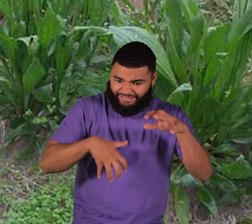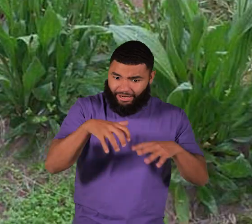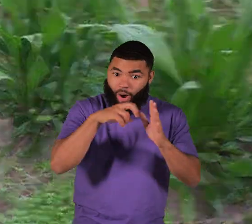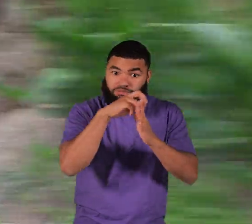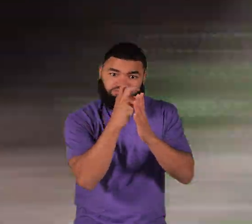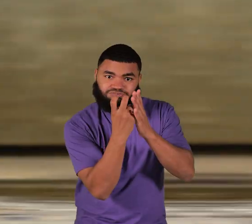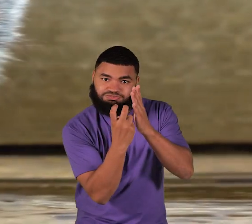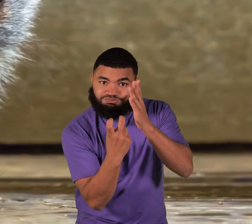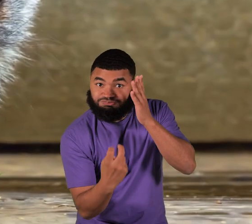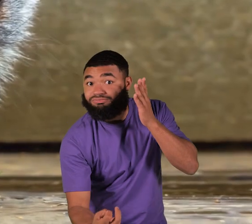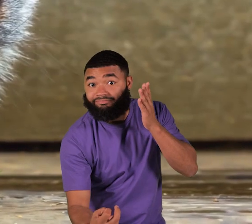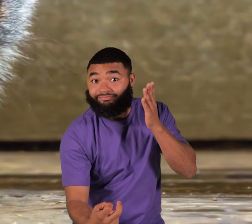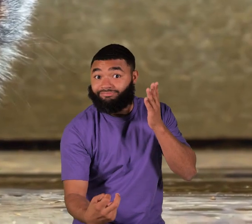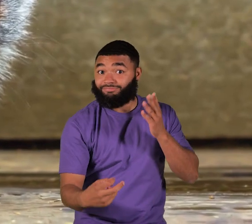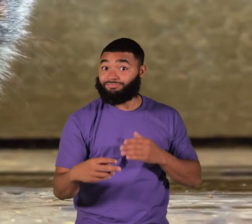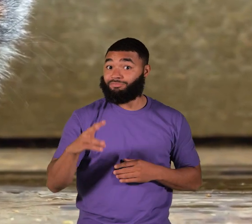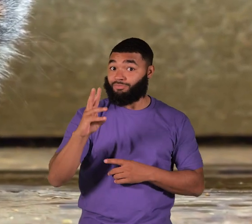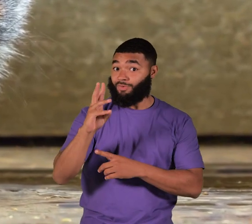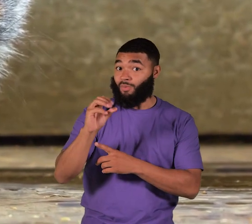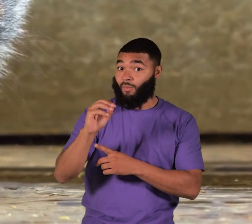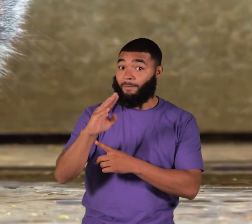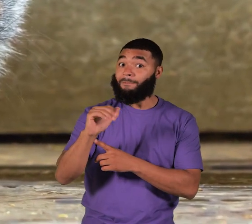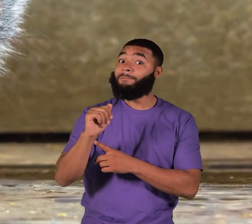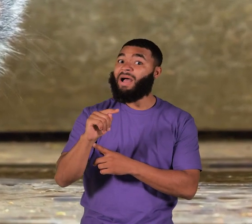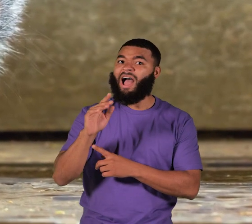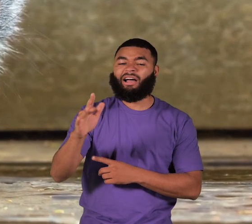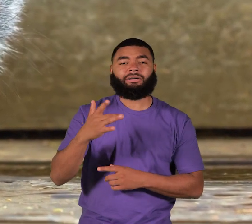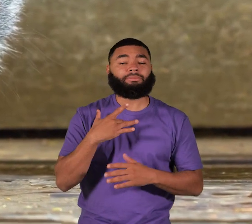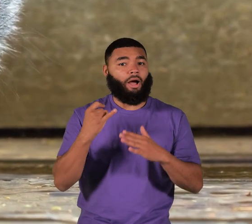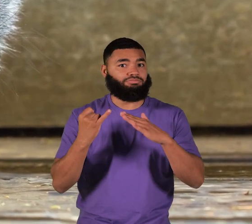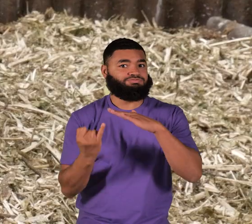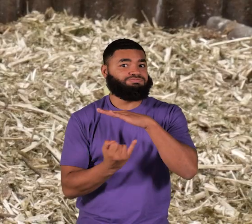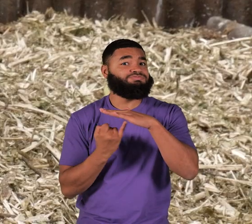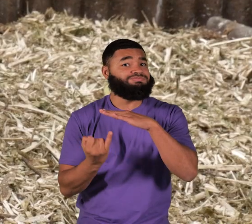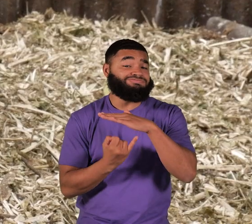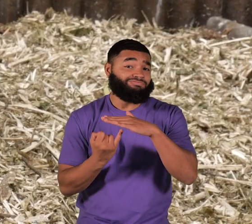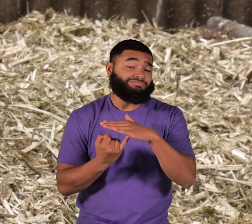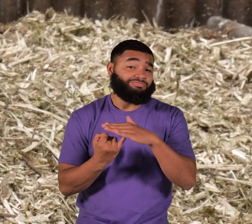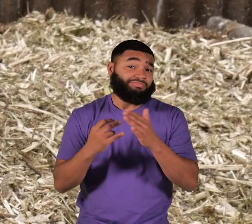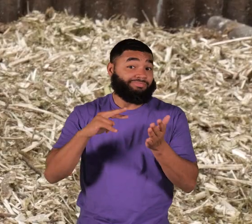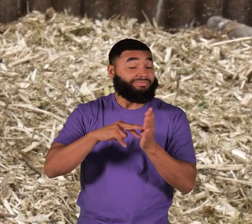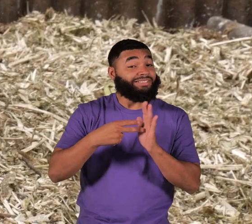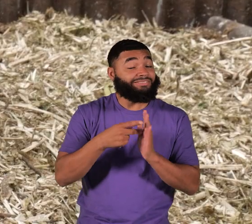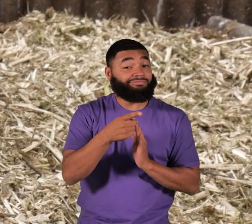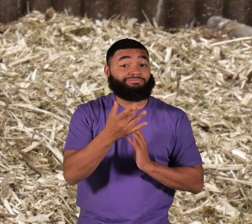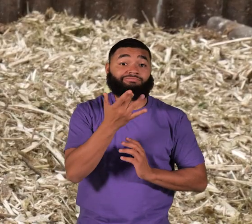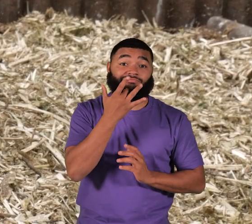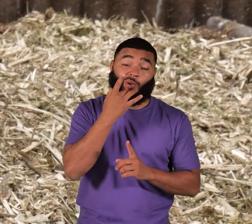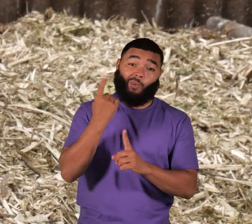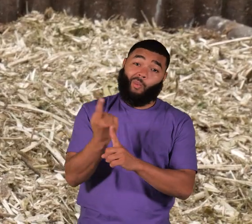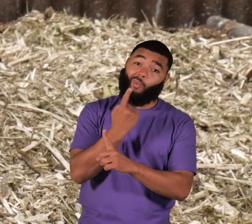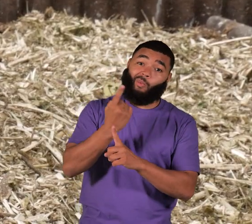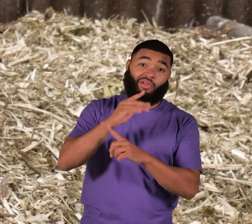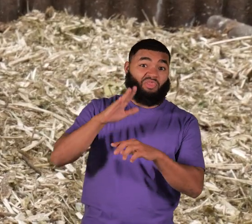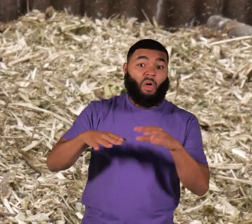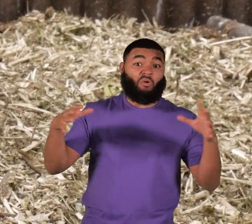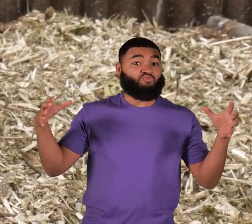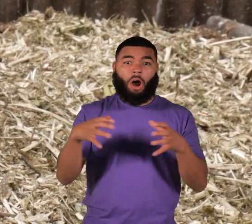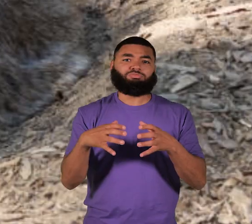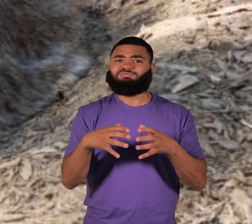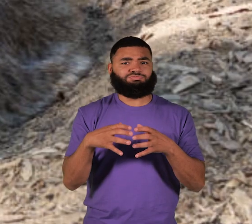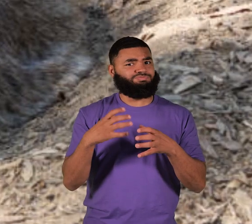homes. Wombats are primarily solitary animals, meaning they choose to live alone rather than in groups.